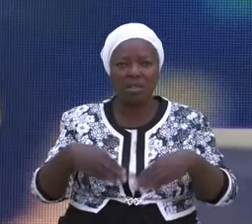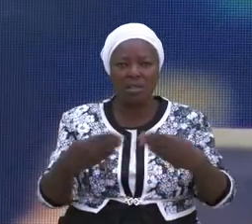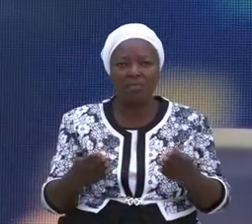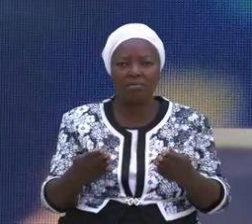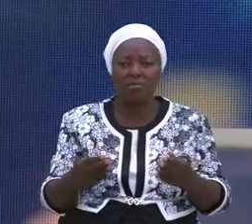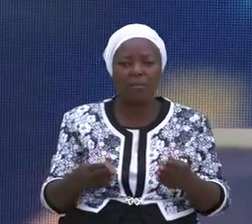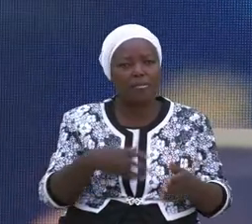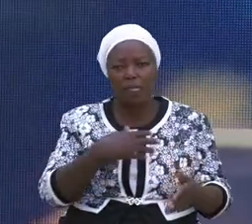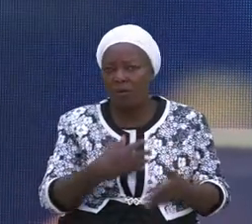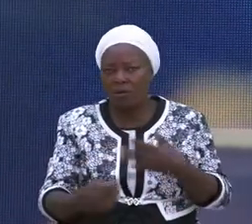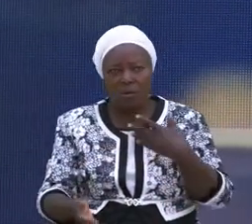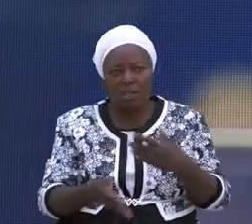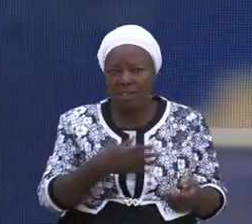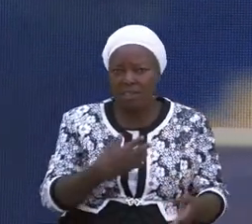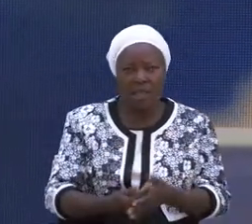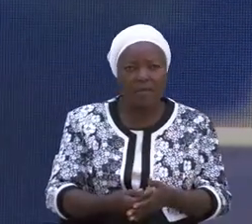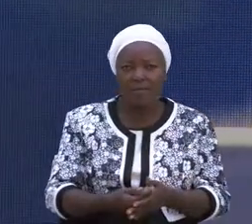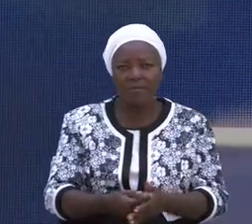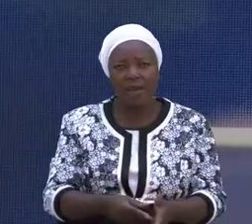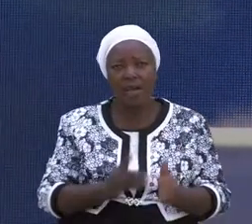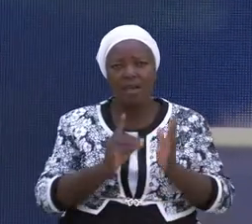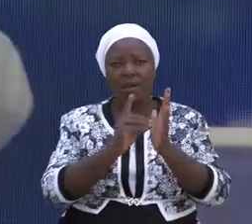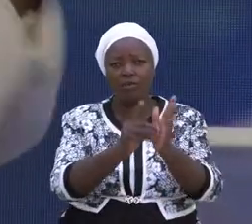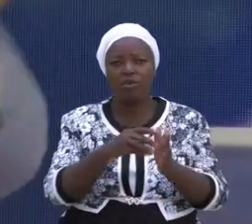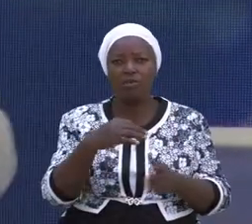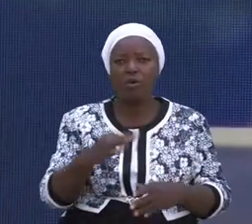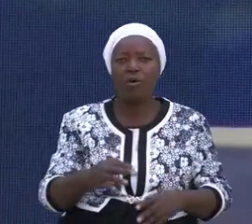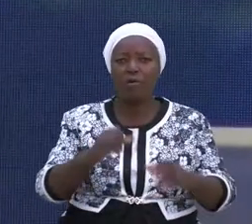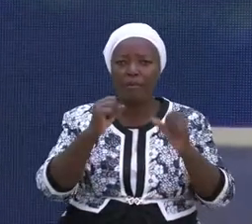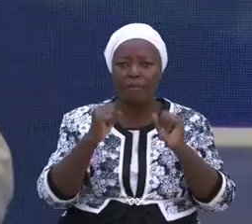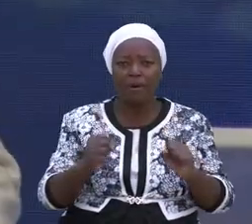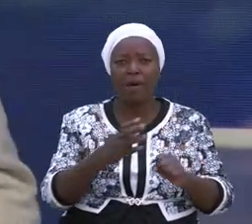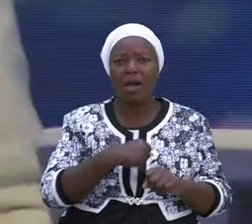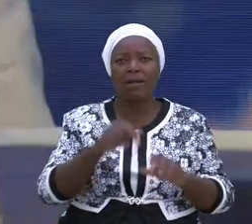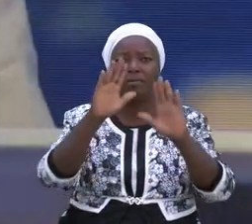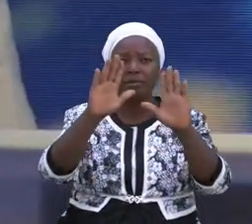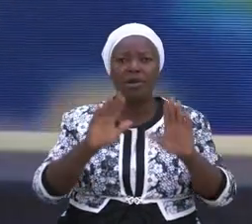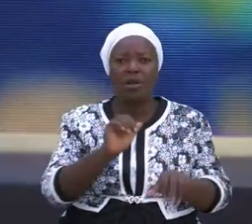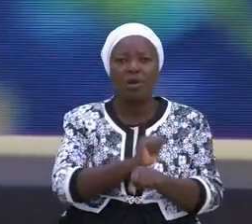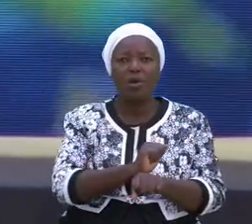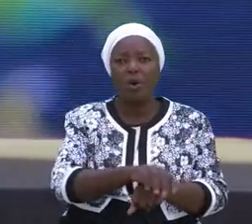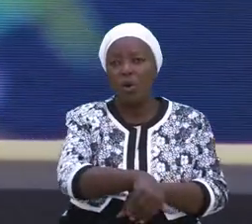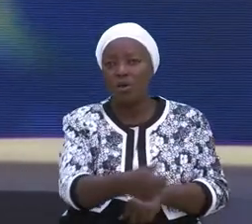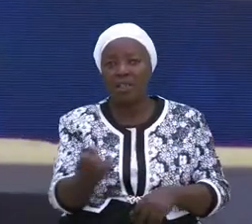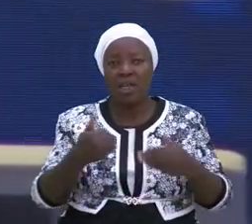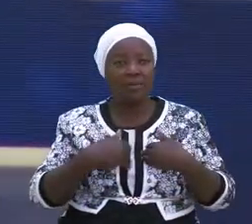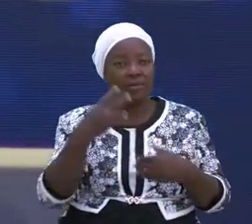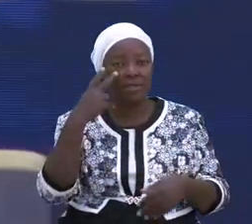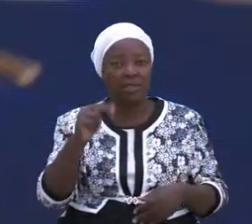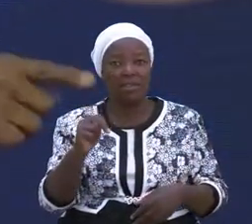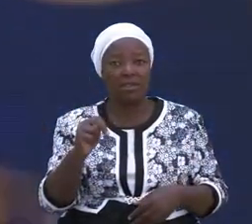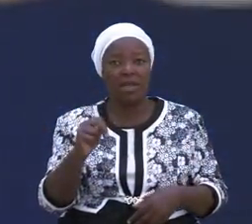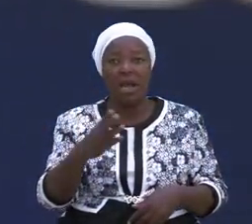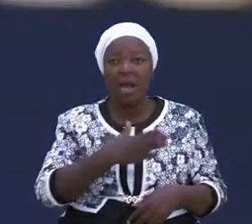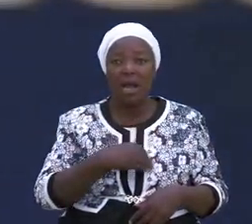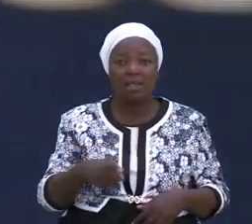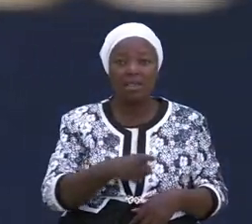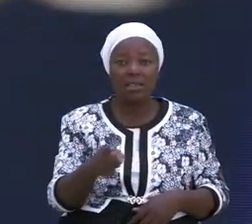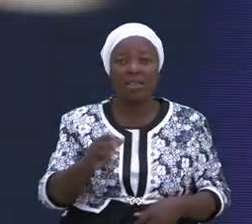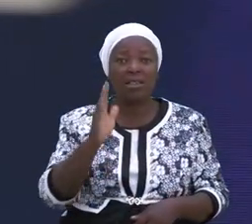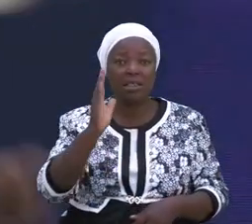whatever demonstration of power and miracle others have seen, and they testify